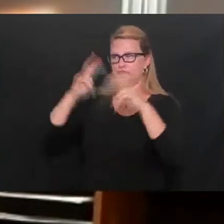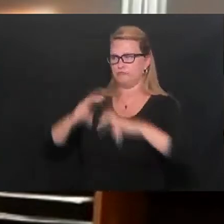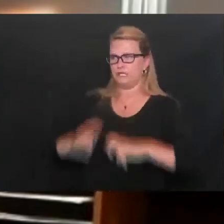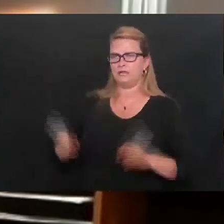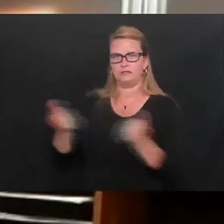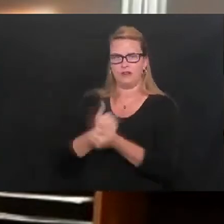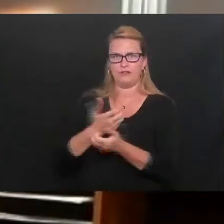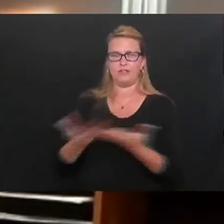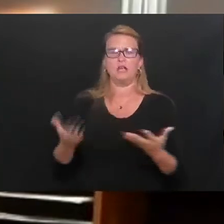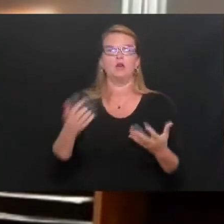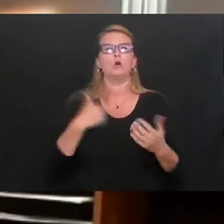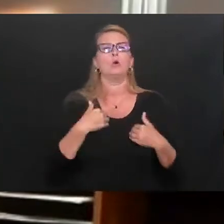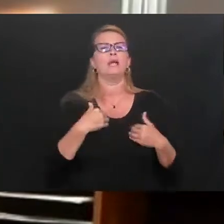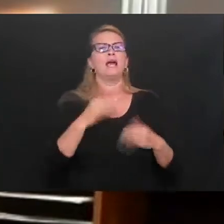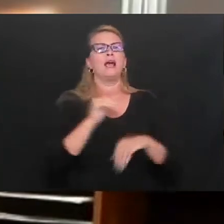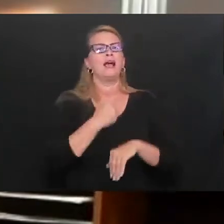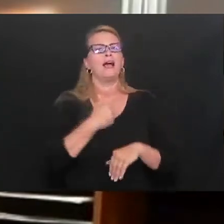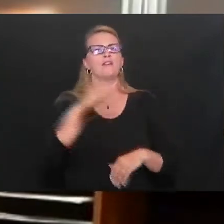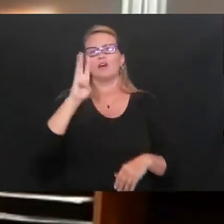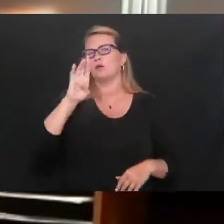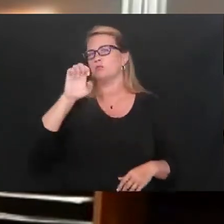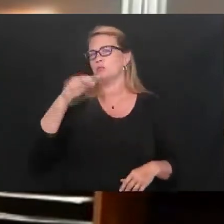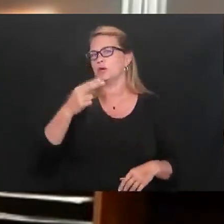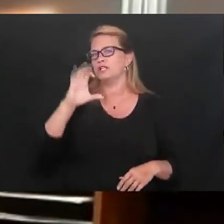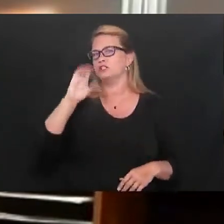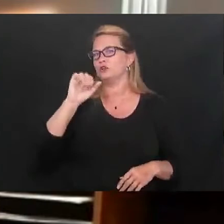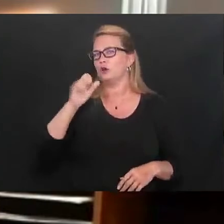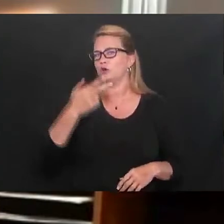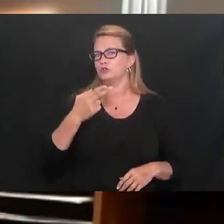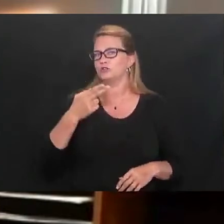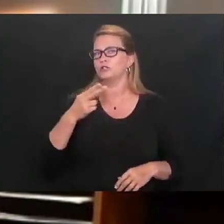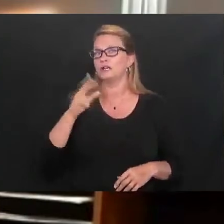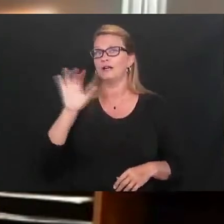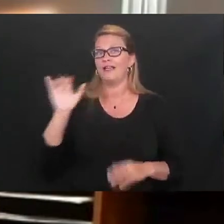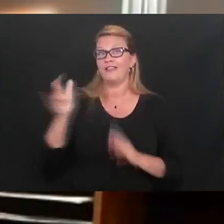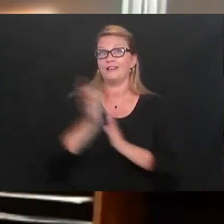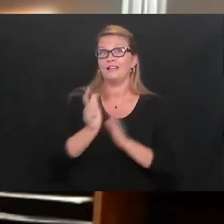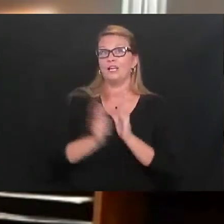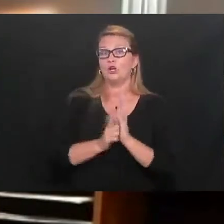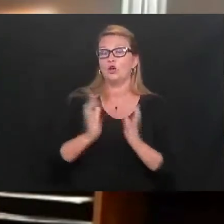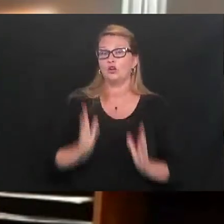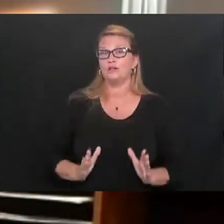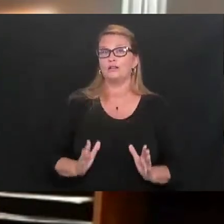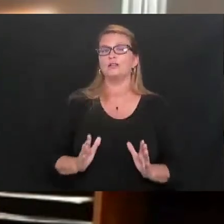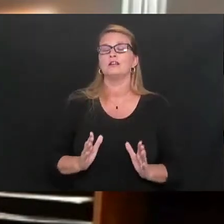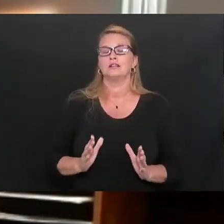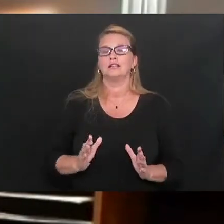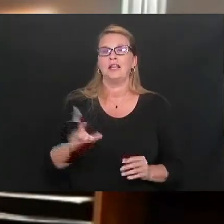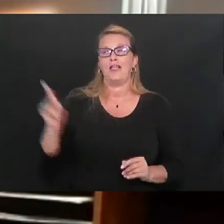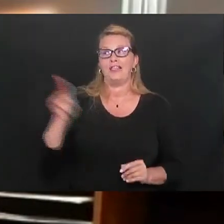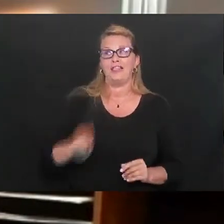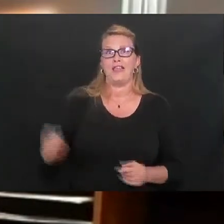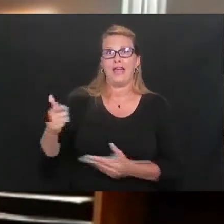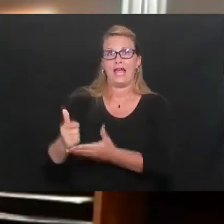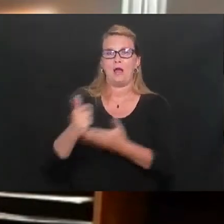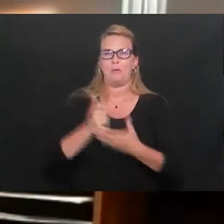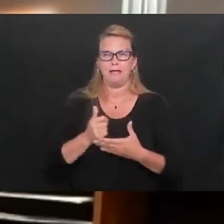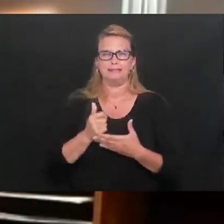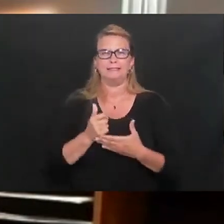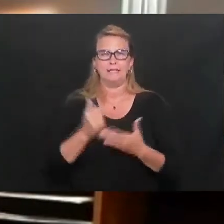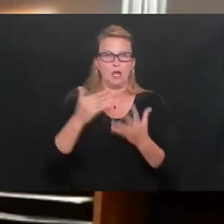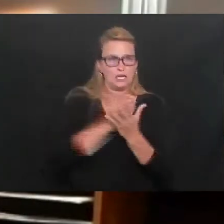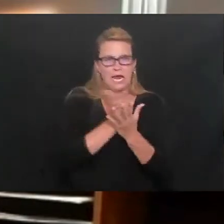with what's called a breach coach. It's a law firm that's on contract through the Board of Risk and Insurance Management to help us navigate